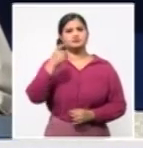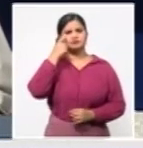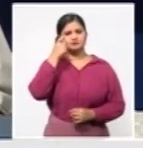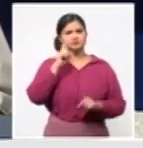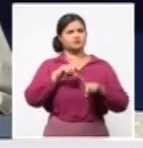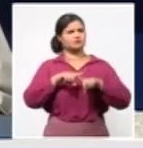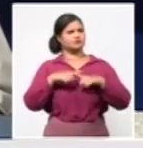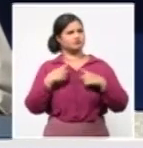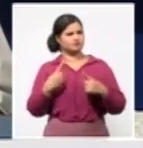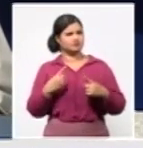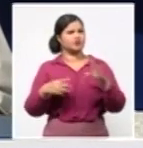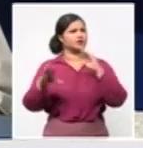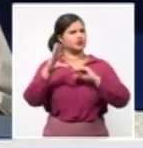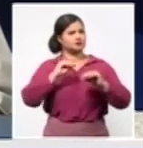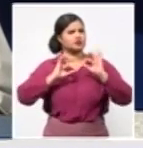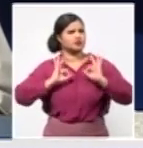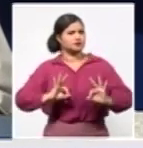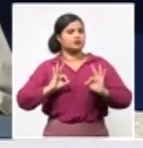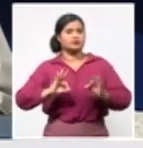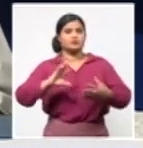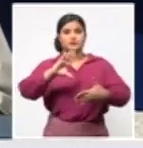with